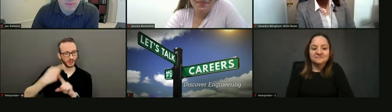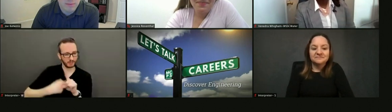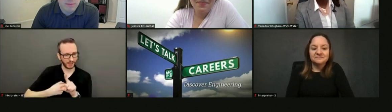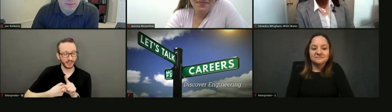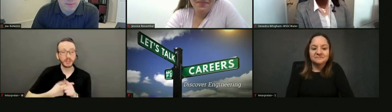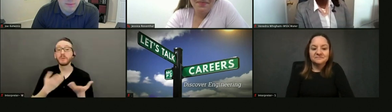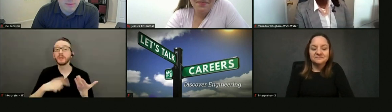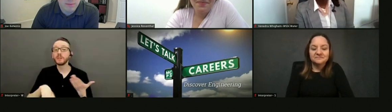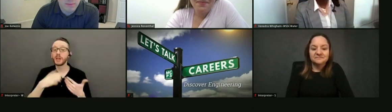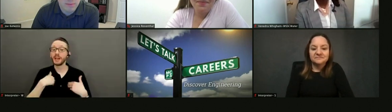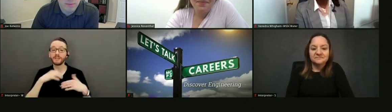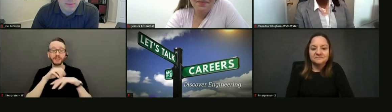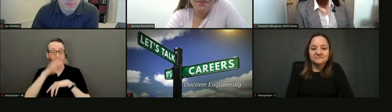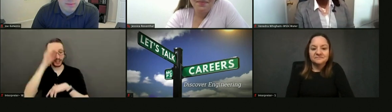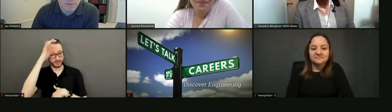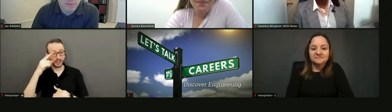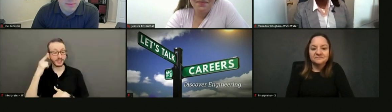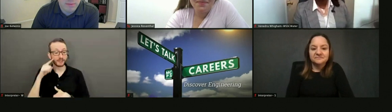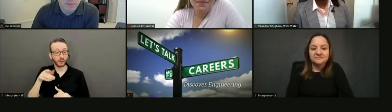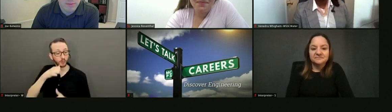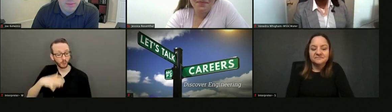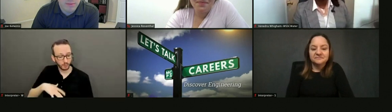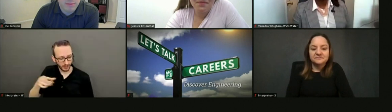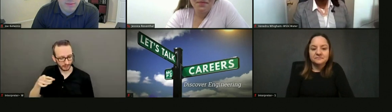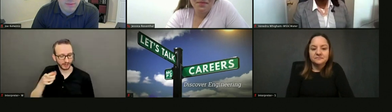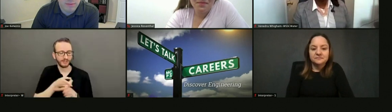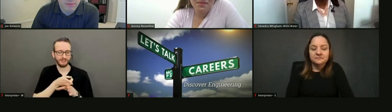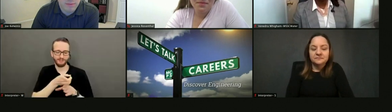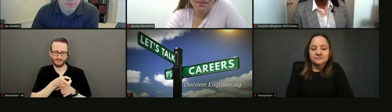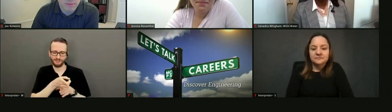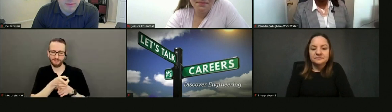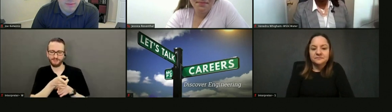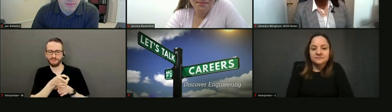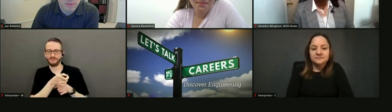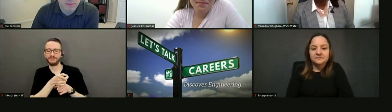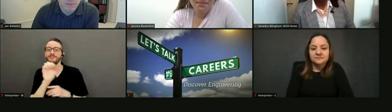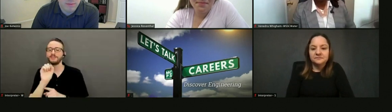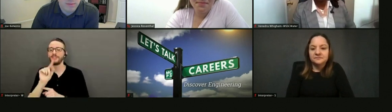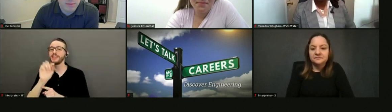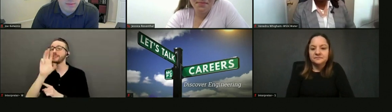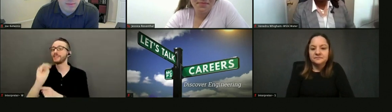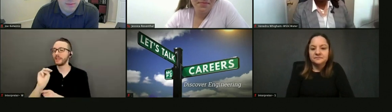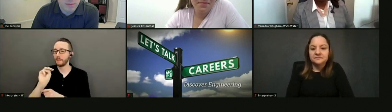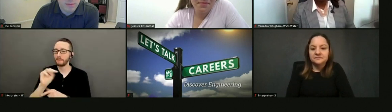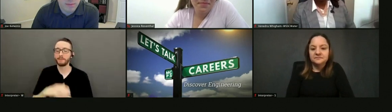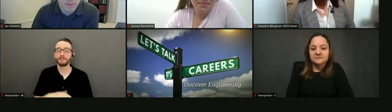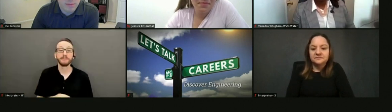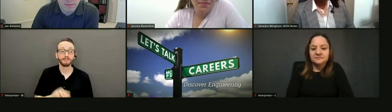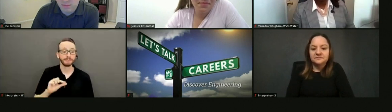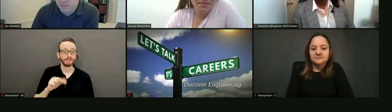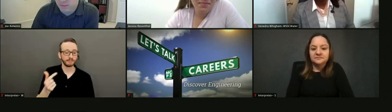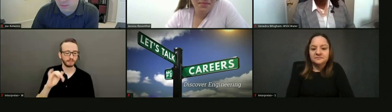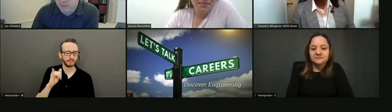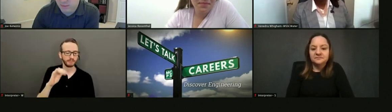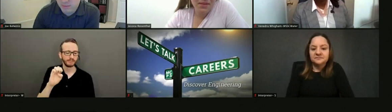advice do you guys have for women who are especially interested in pursuing a career in STEM? Jessica, why don't we start with you?